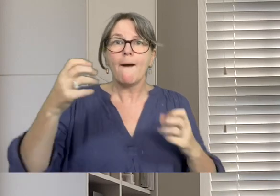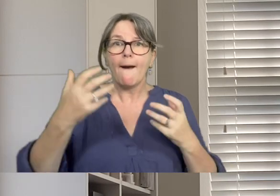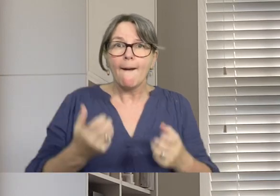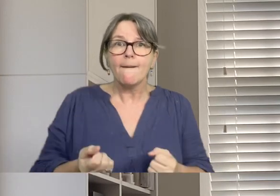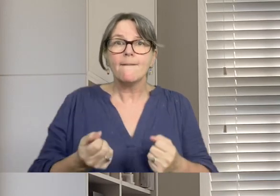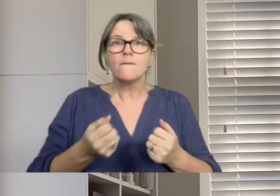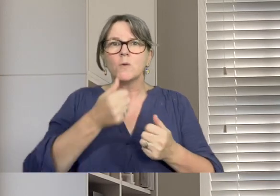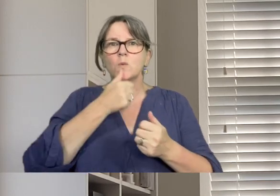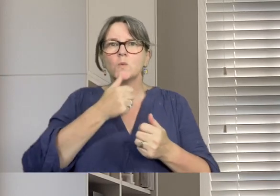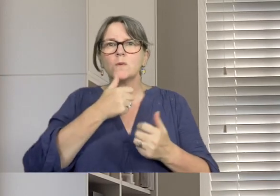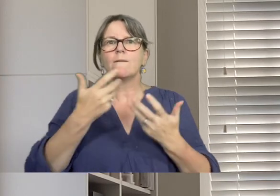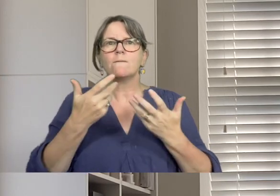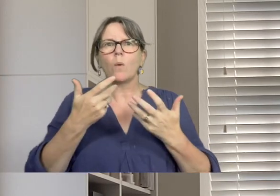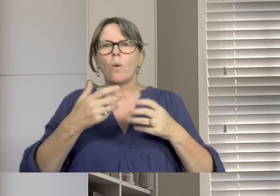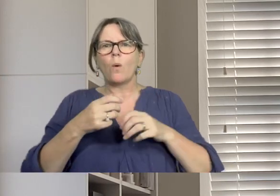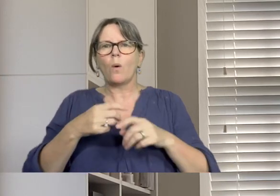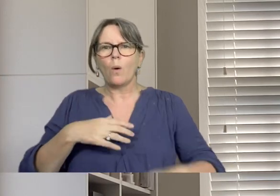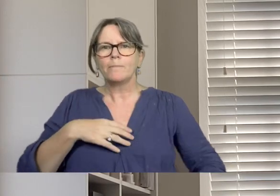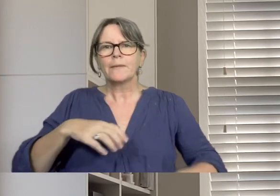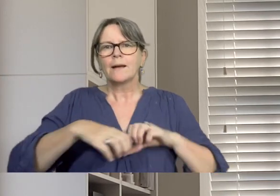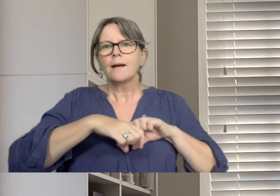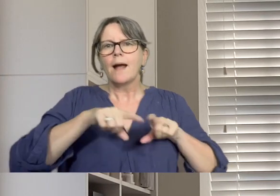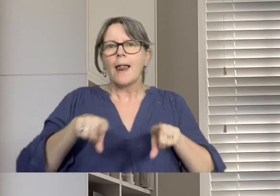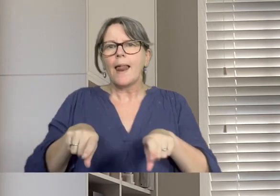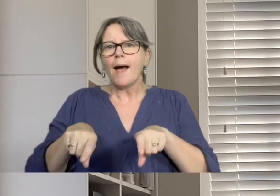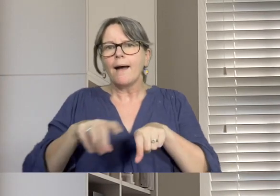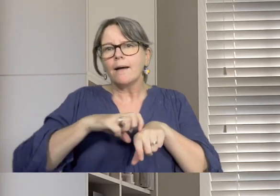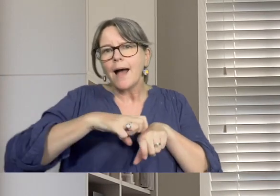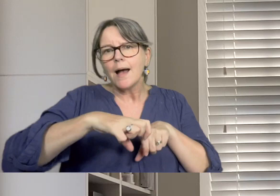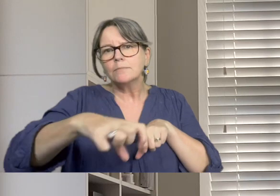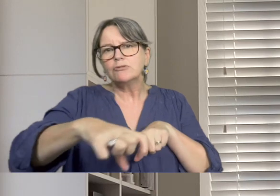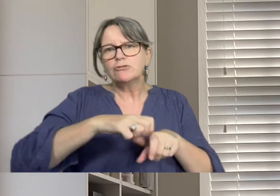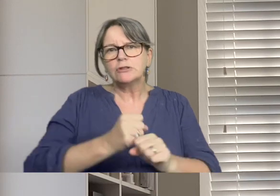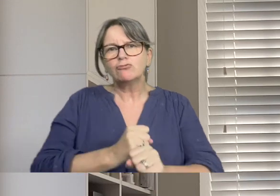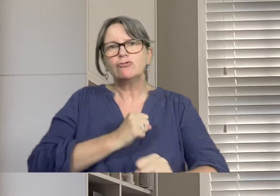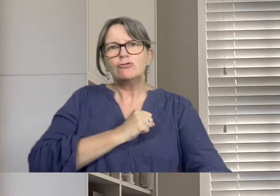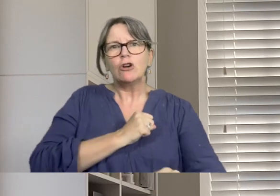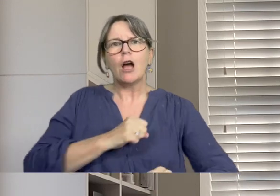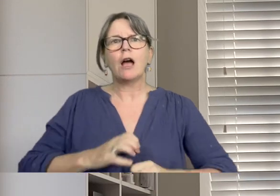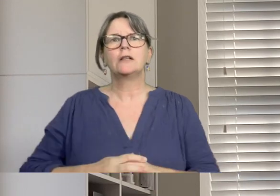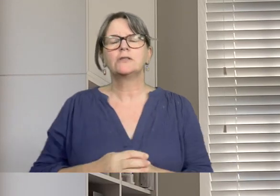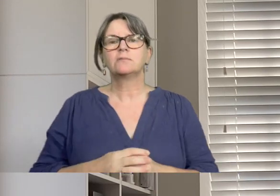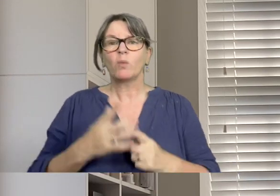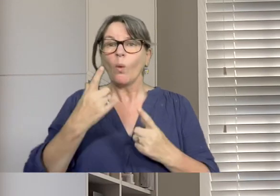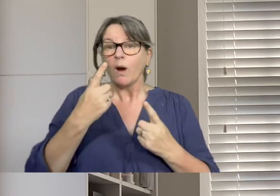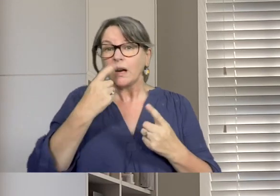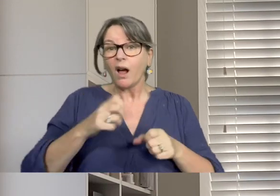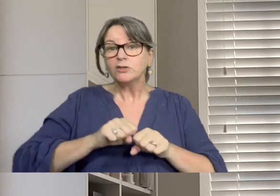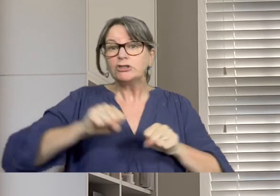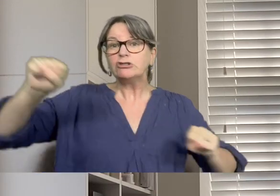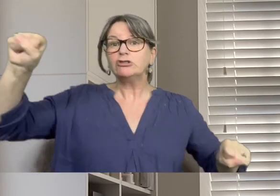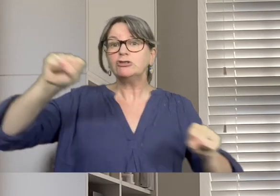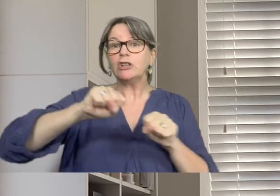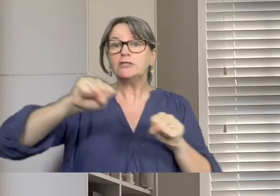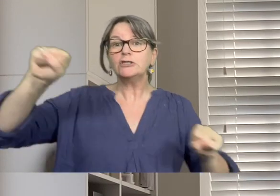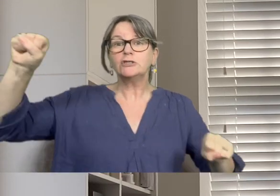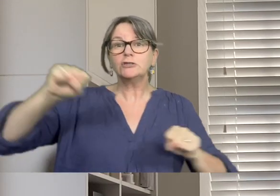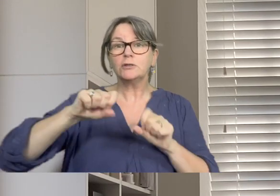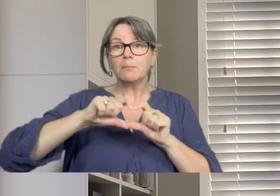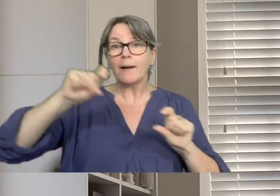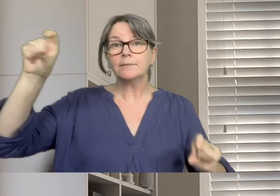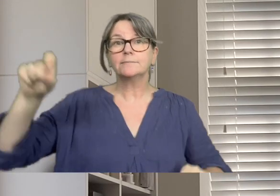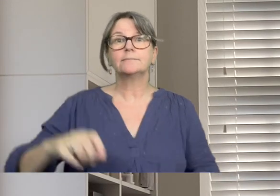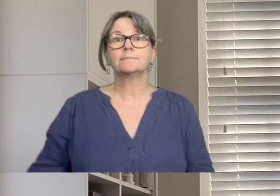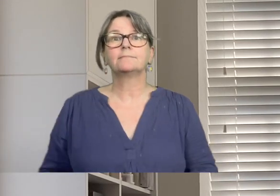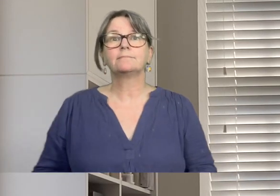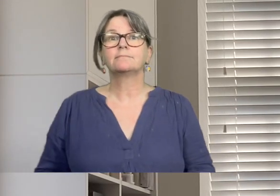also going to use a yoga strap for some hamstring stretches. You can use a stretchy band instead, or a belt,